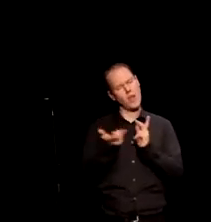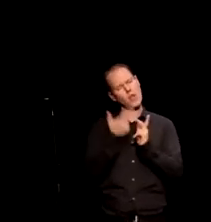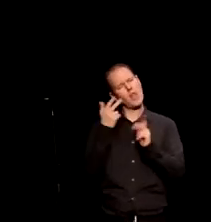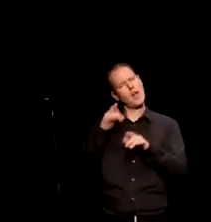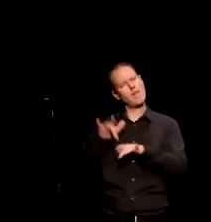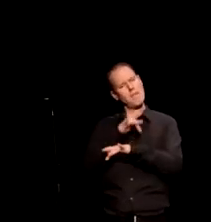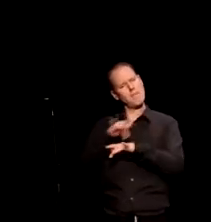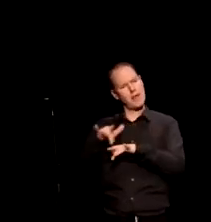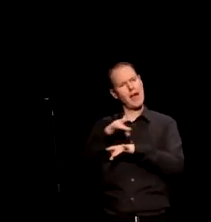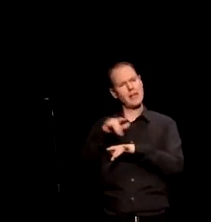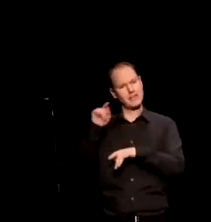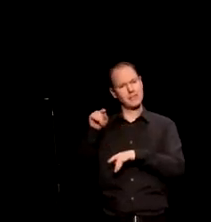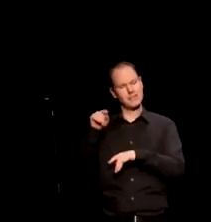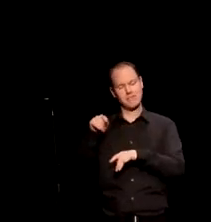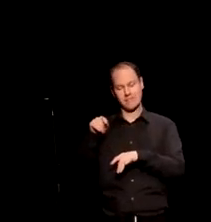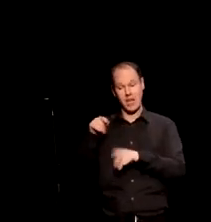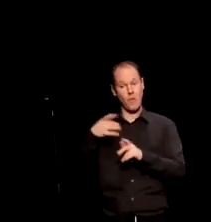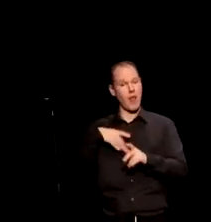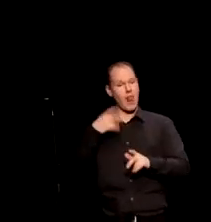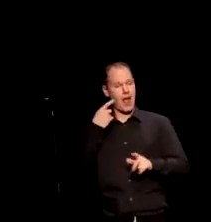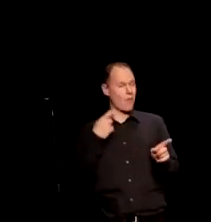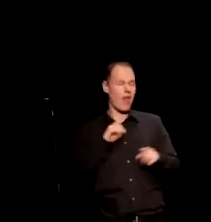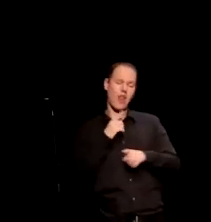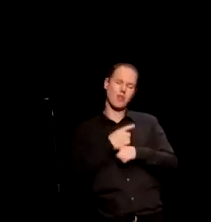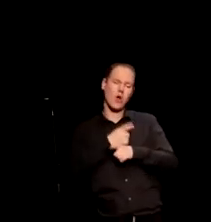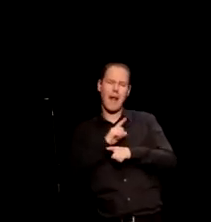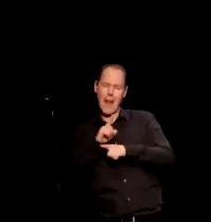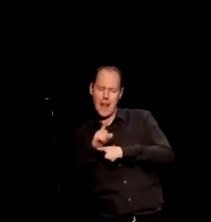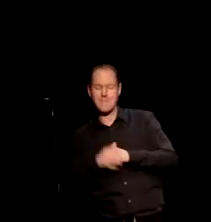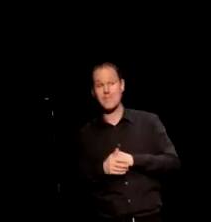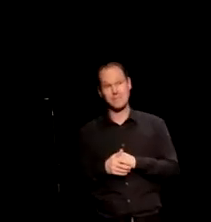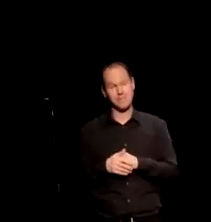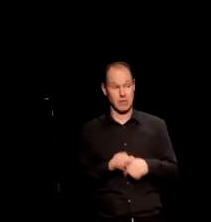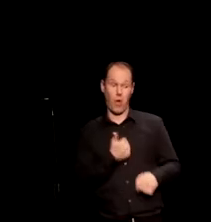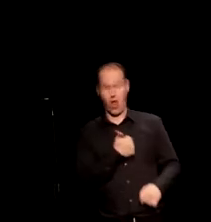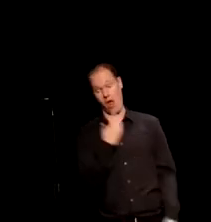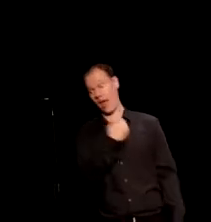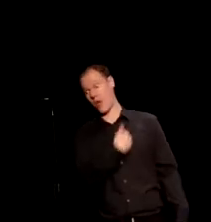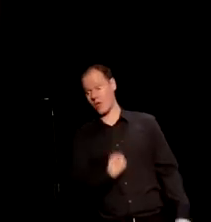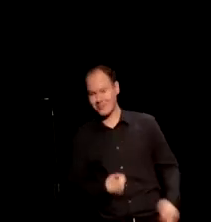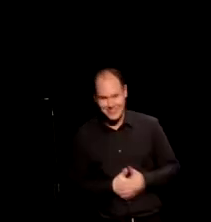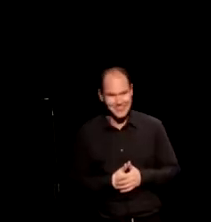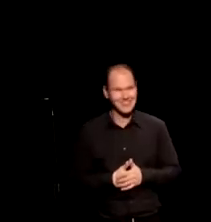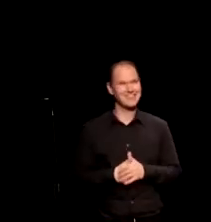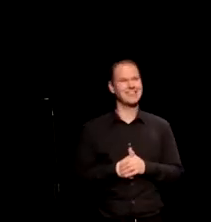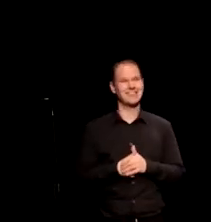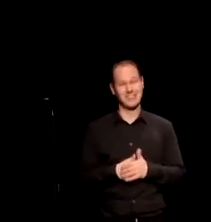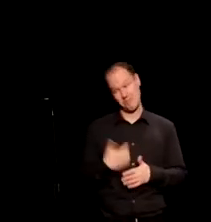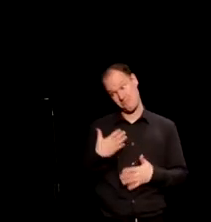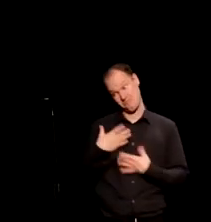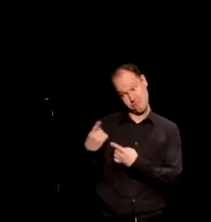didn't we, called Anna Lancaster, which I'll let you talk about in a minute. Okay. We were in a